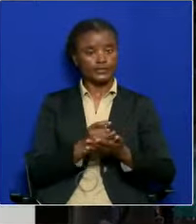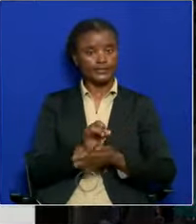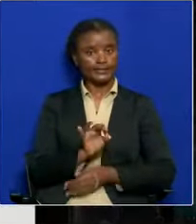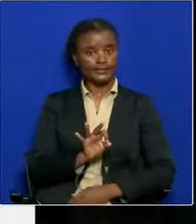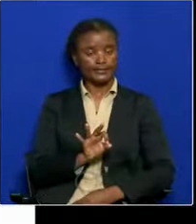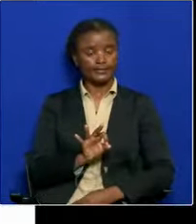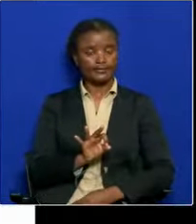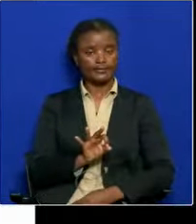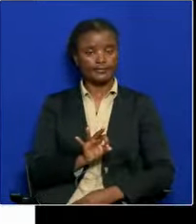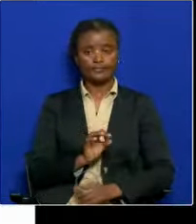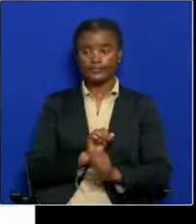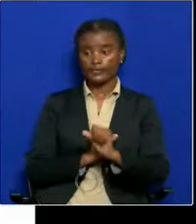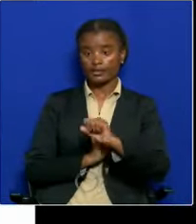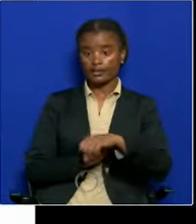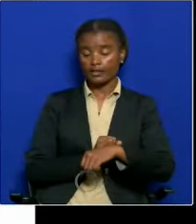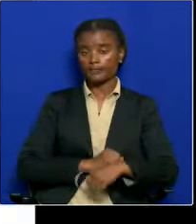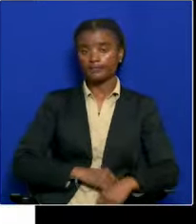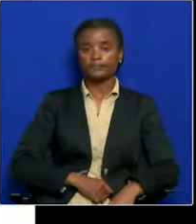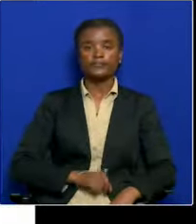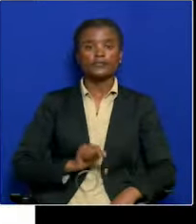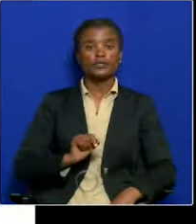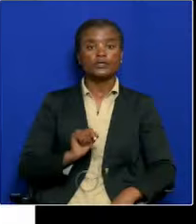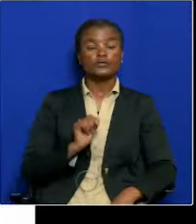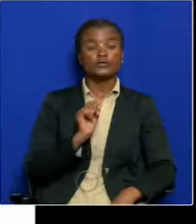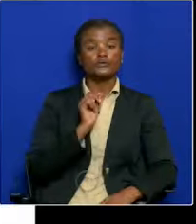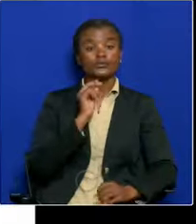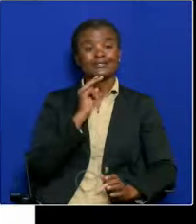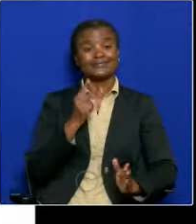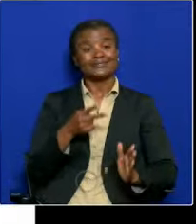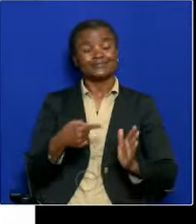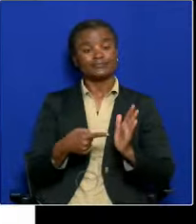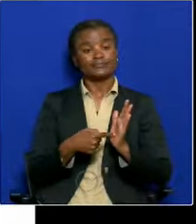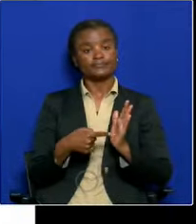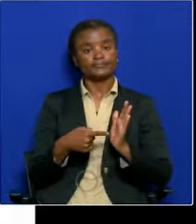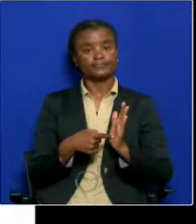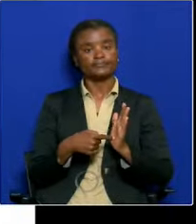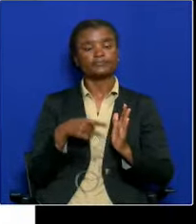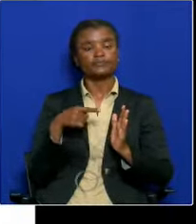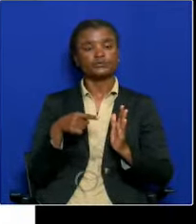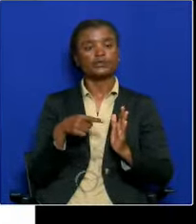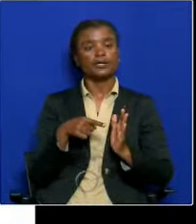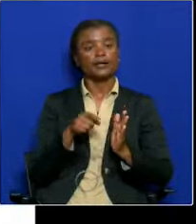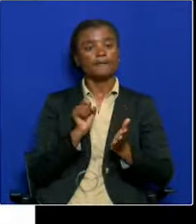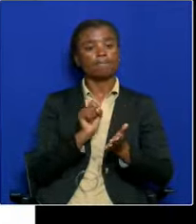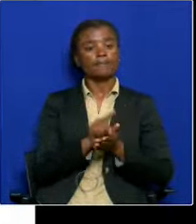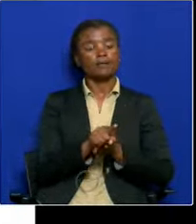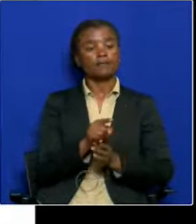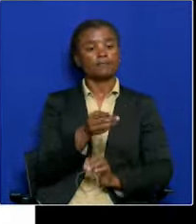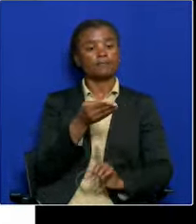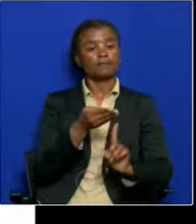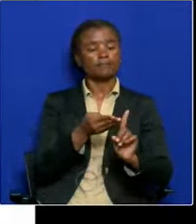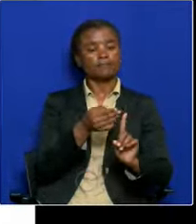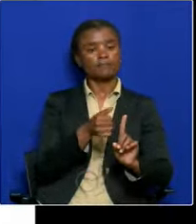Yeah. You'll see there you send to Sergeant Nkosi a link